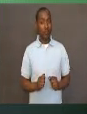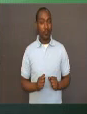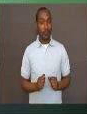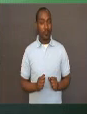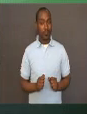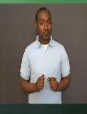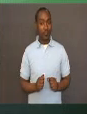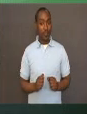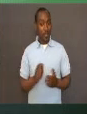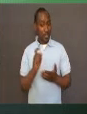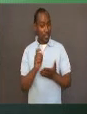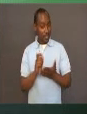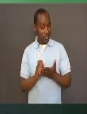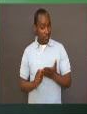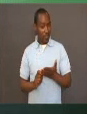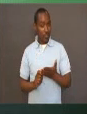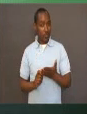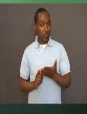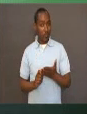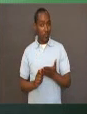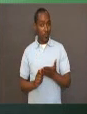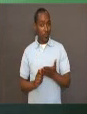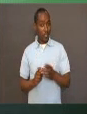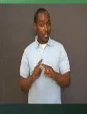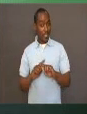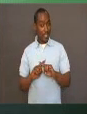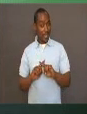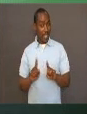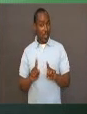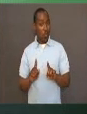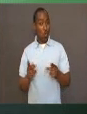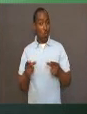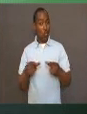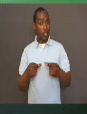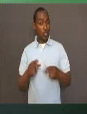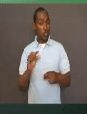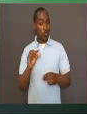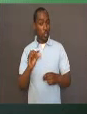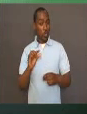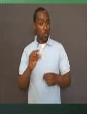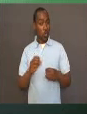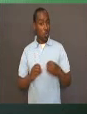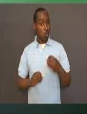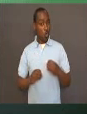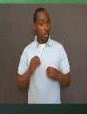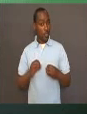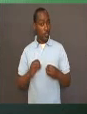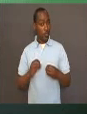paper and write down as many different places where you think